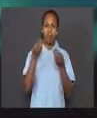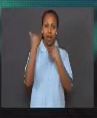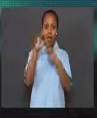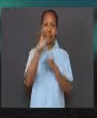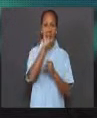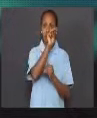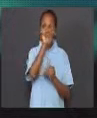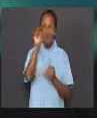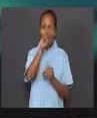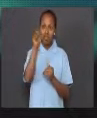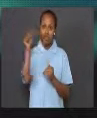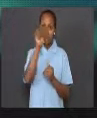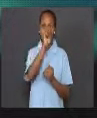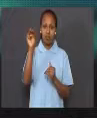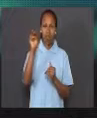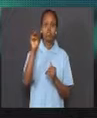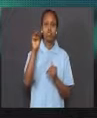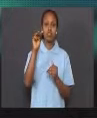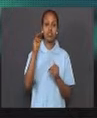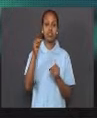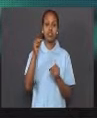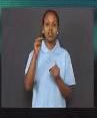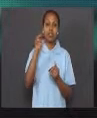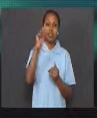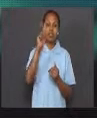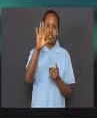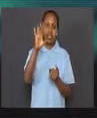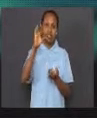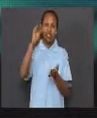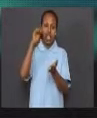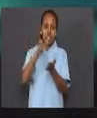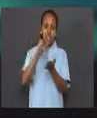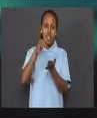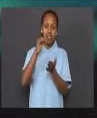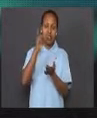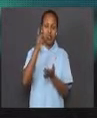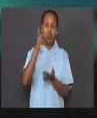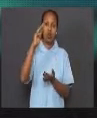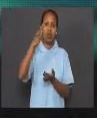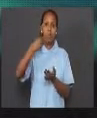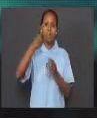the rhino is 18,000 kilogram meters per second.